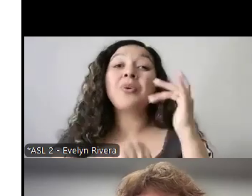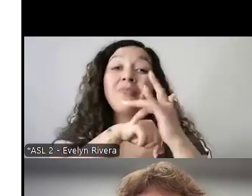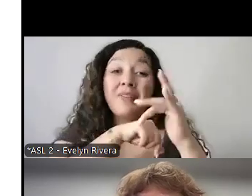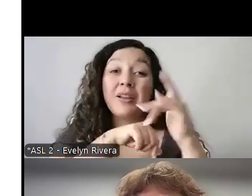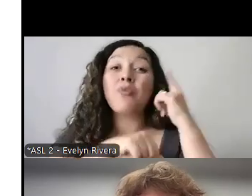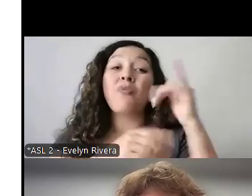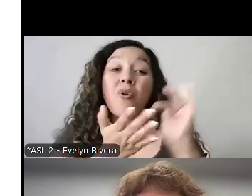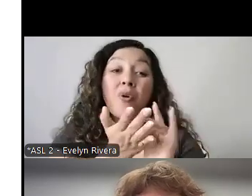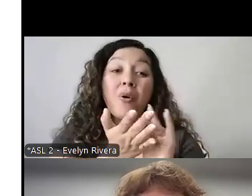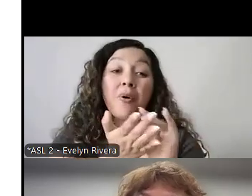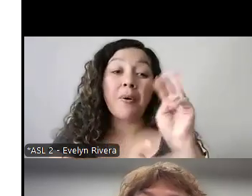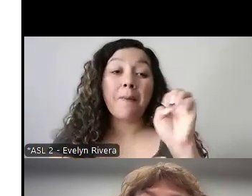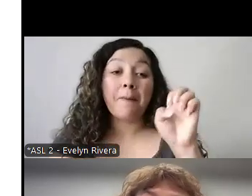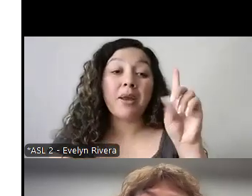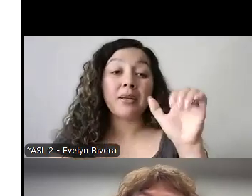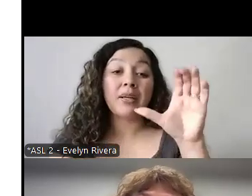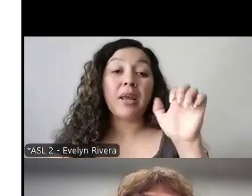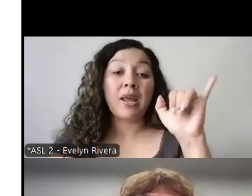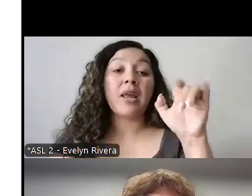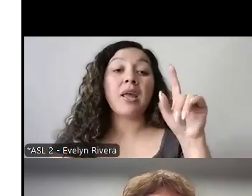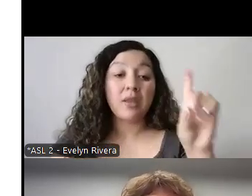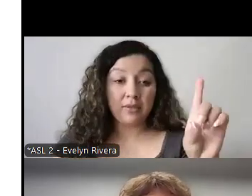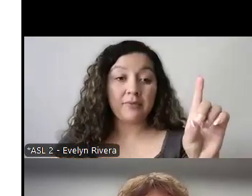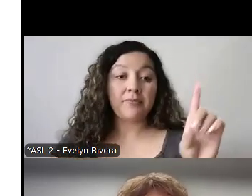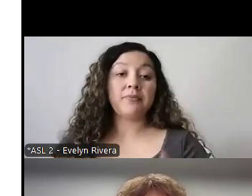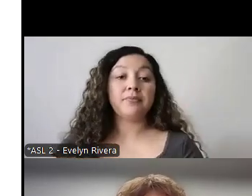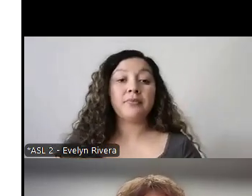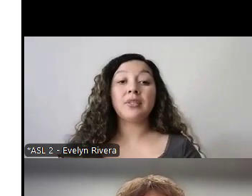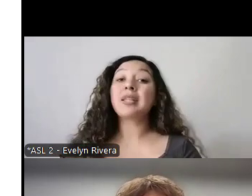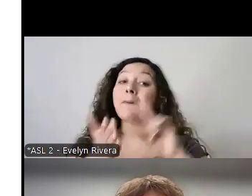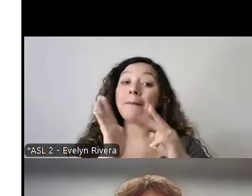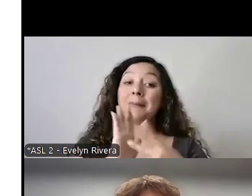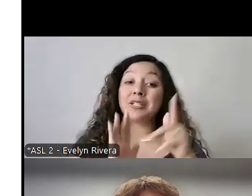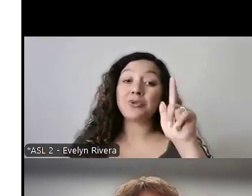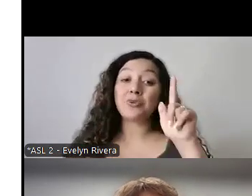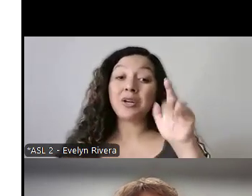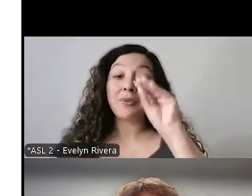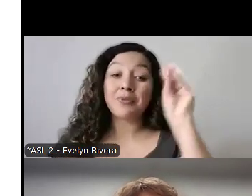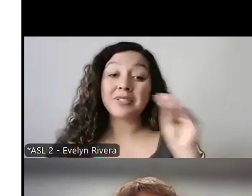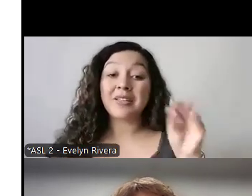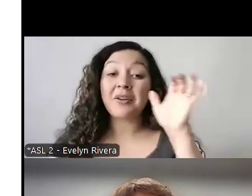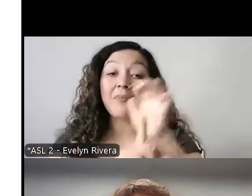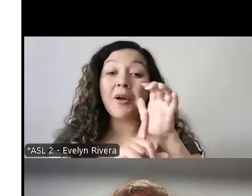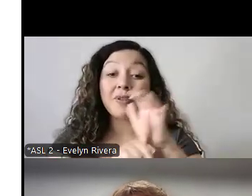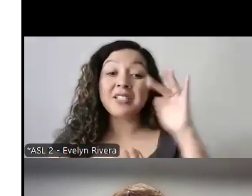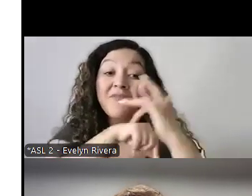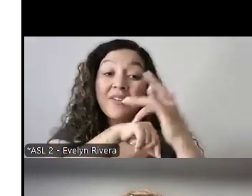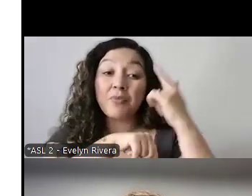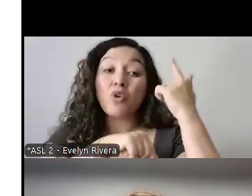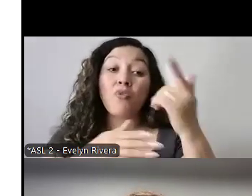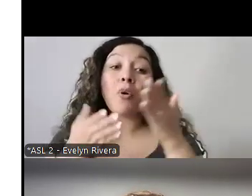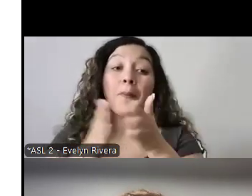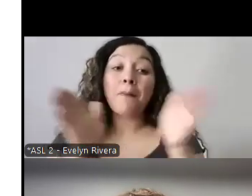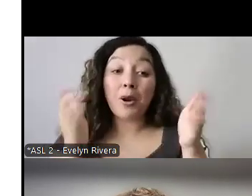which is a major issue. Next slide. And living alone with